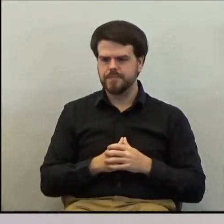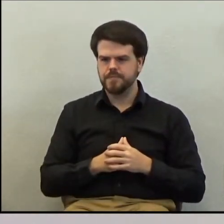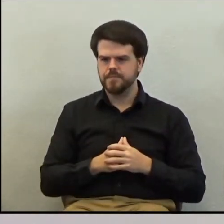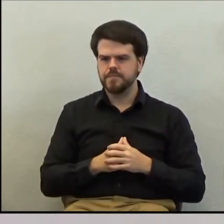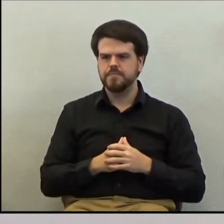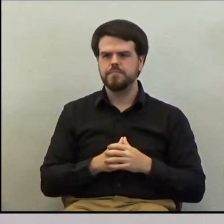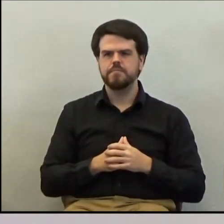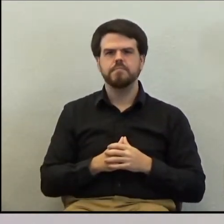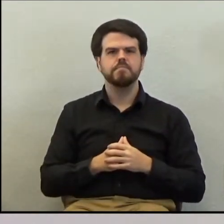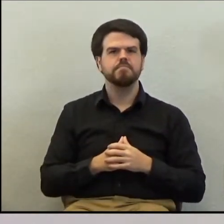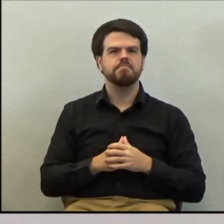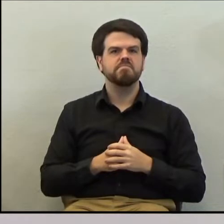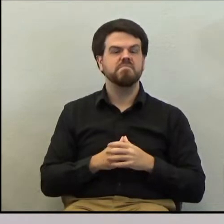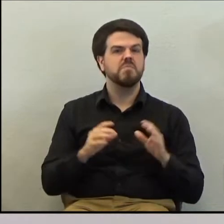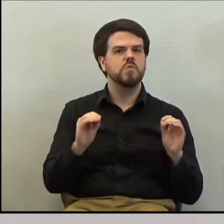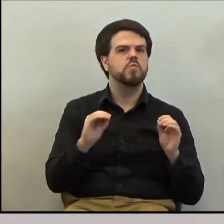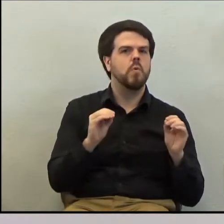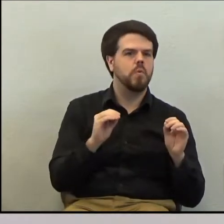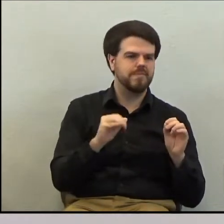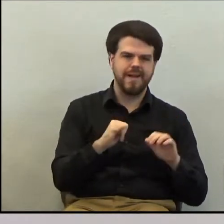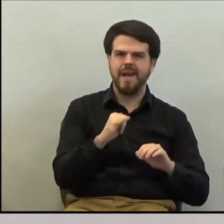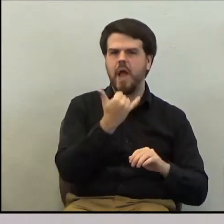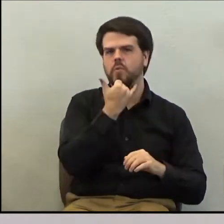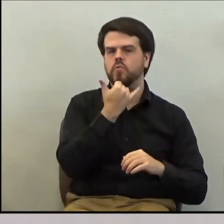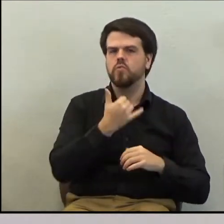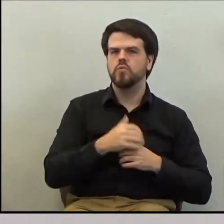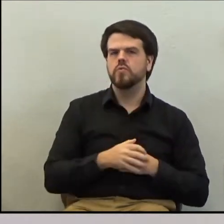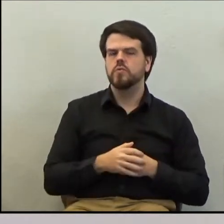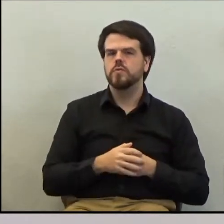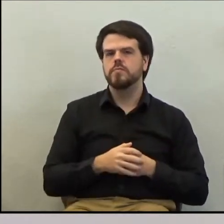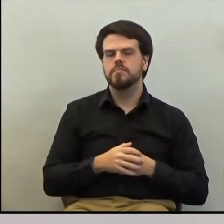That doesn't have any errors in it.